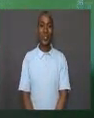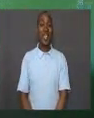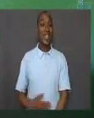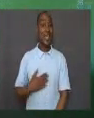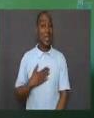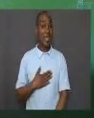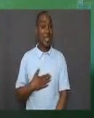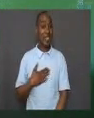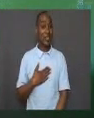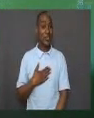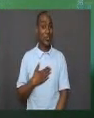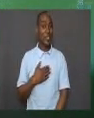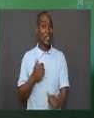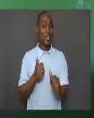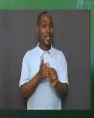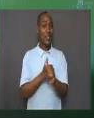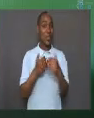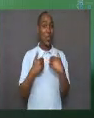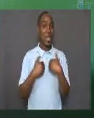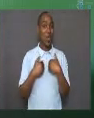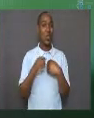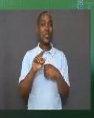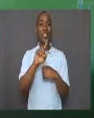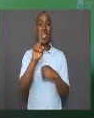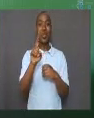Please answer the following questions.